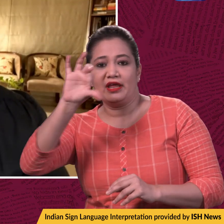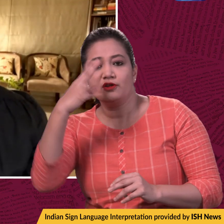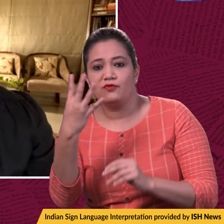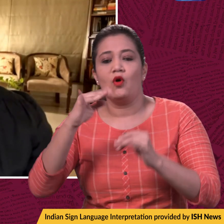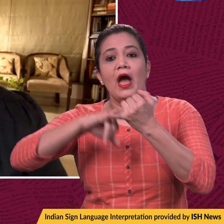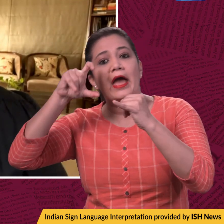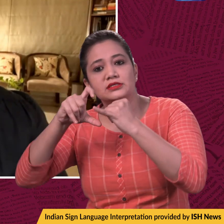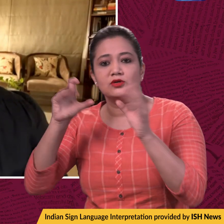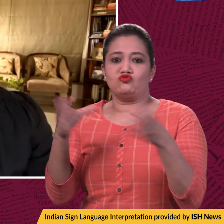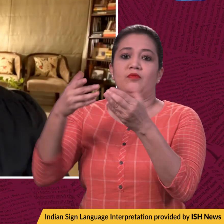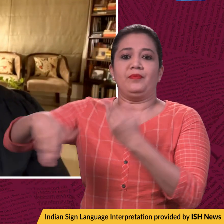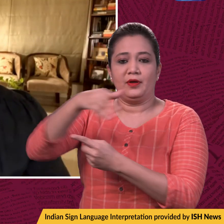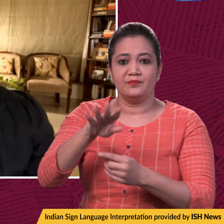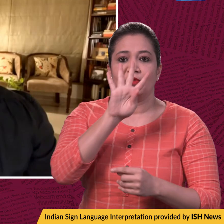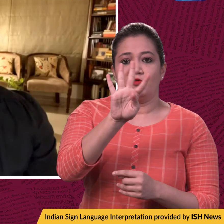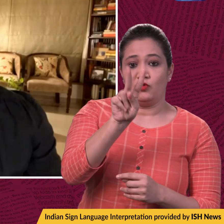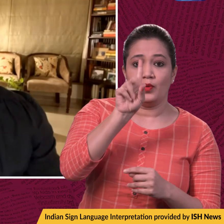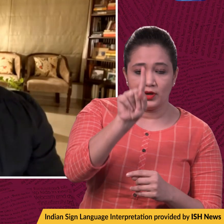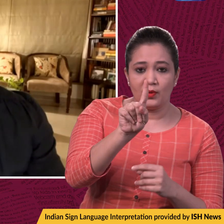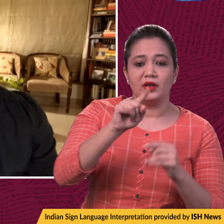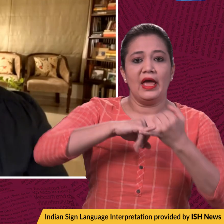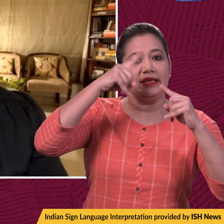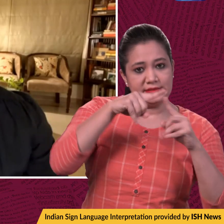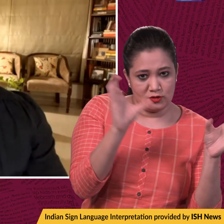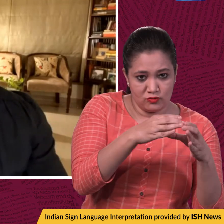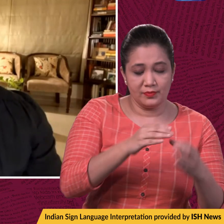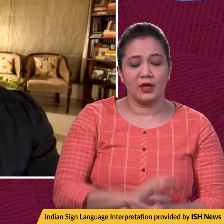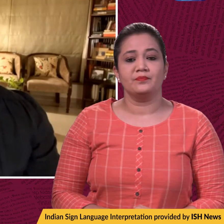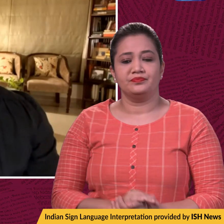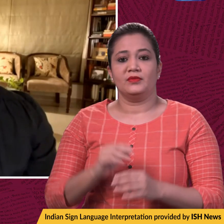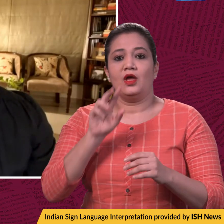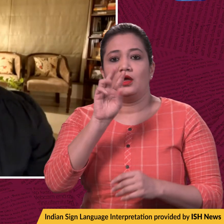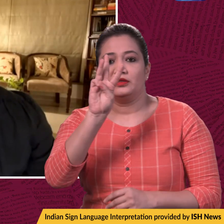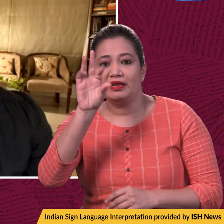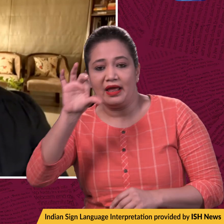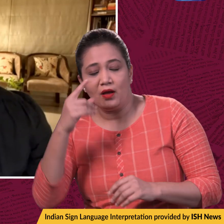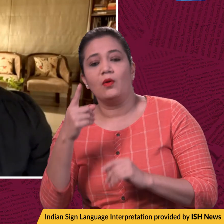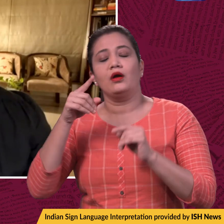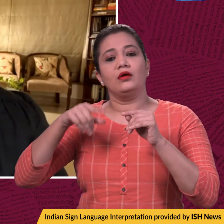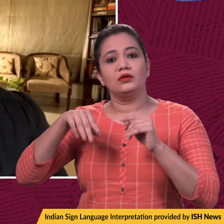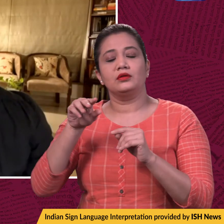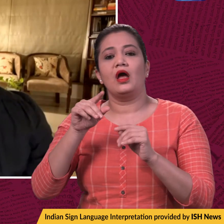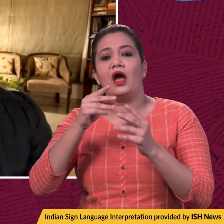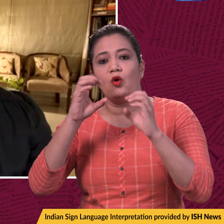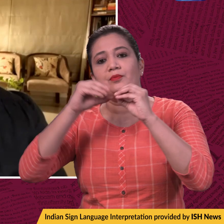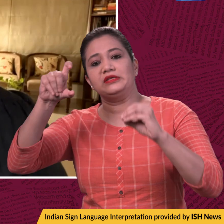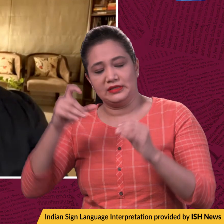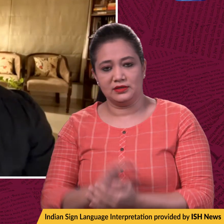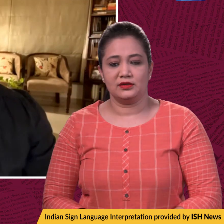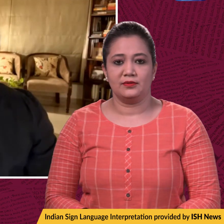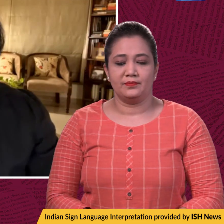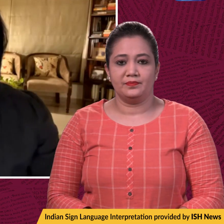42,594 belong to the scheduled castes, 421 belong to scheduled tribes, 431 belong to other backward